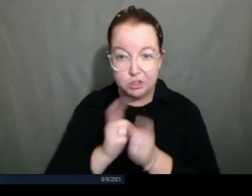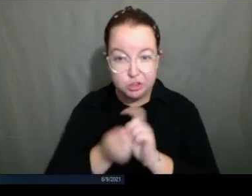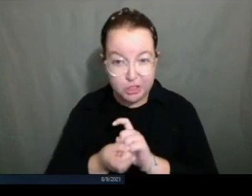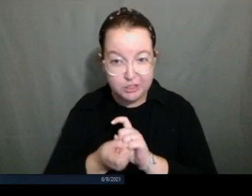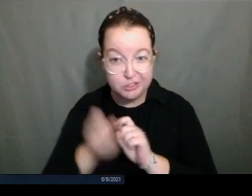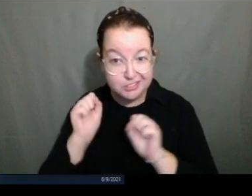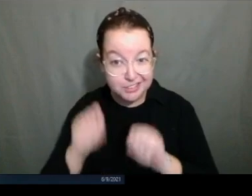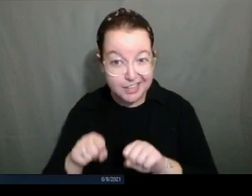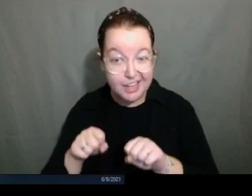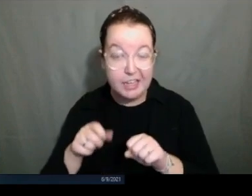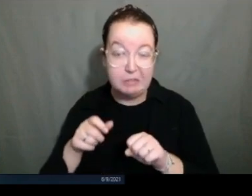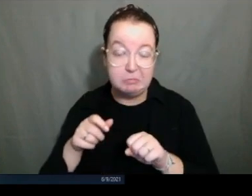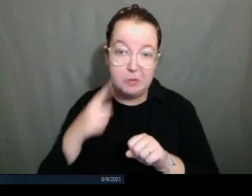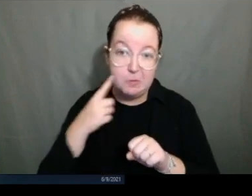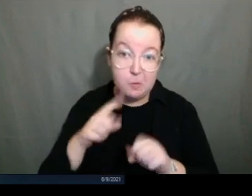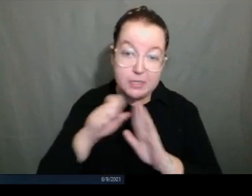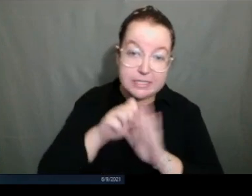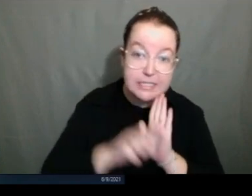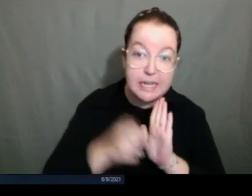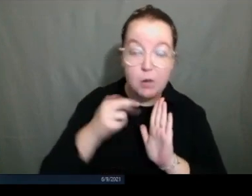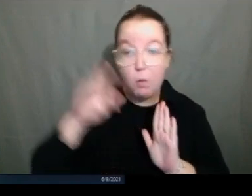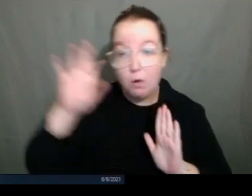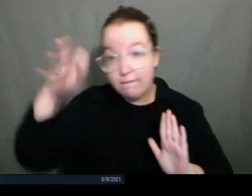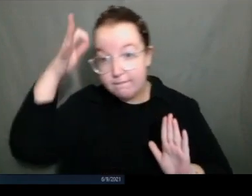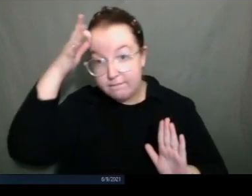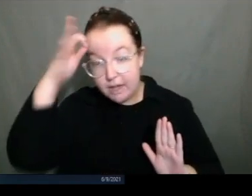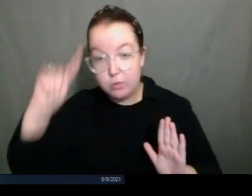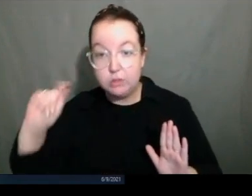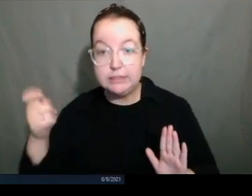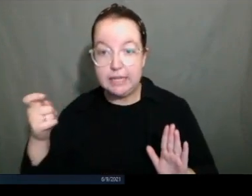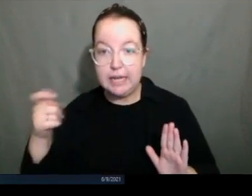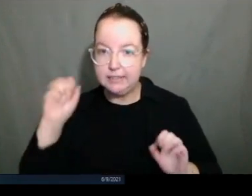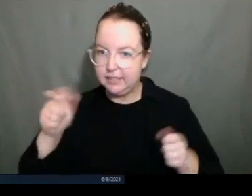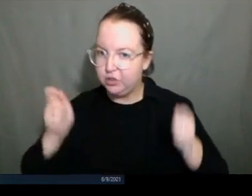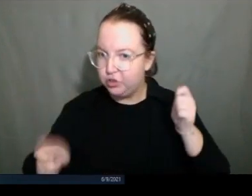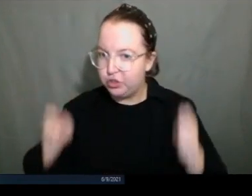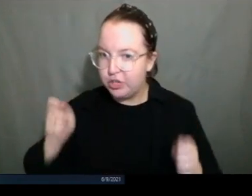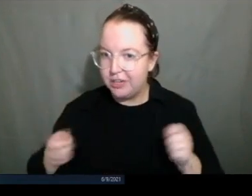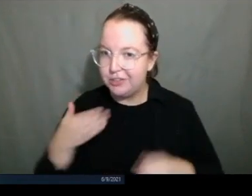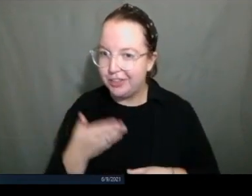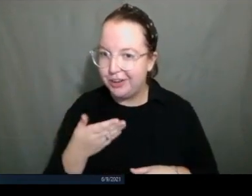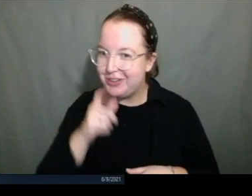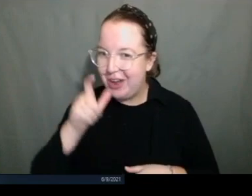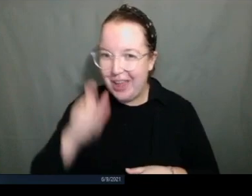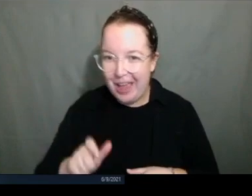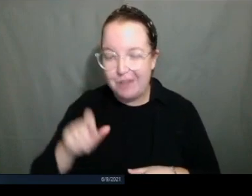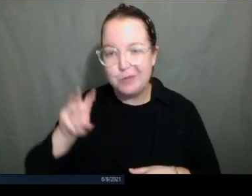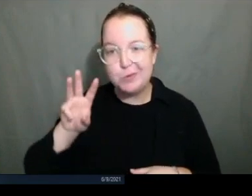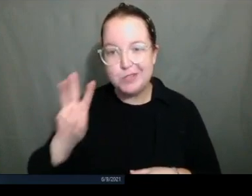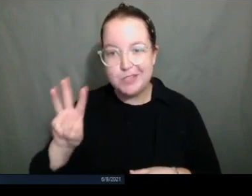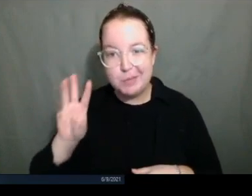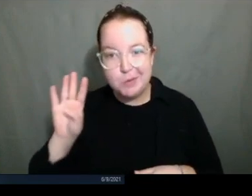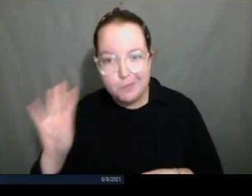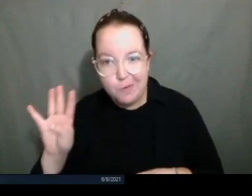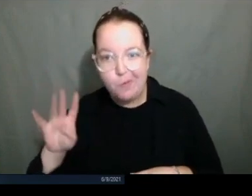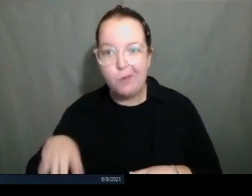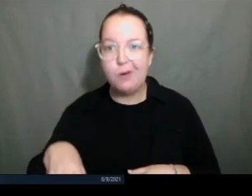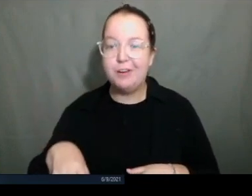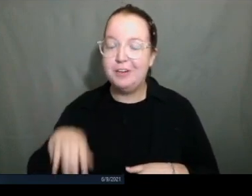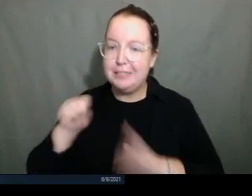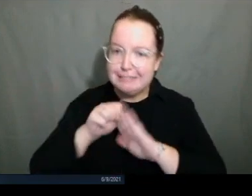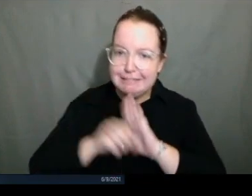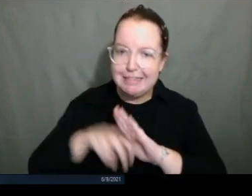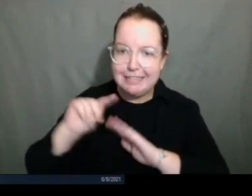tax setup. So if you want to change your federal taxes or your state taxes, you do not need to fill out a W-4 or a state tax